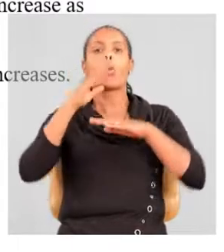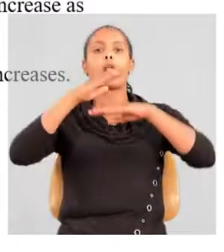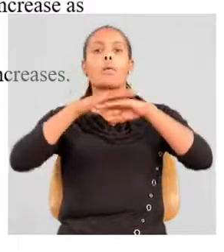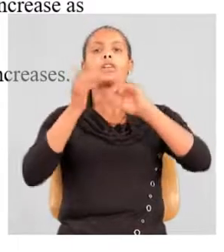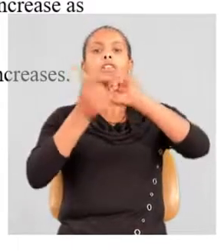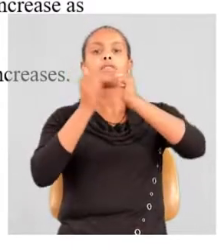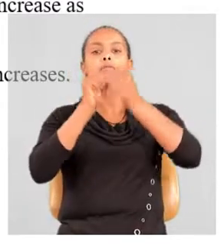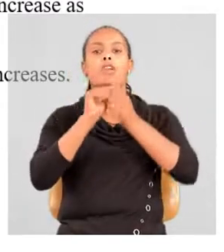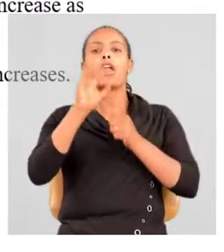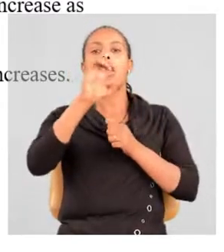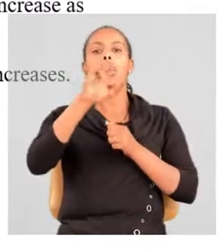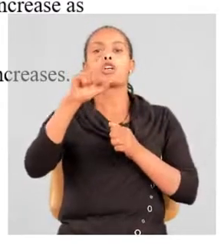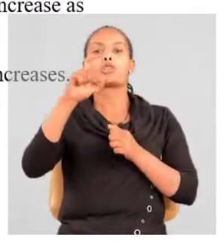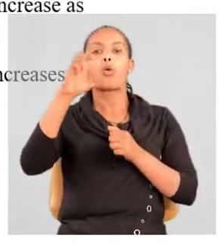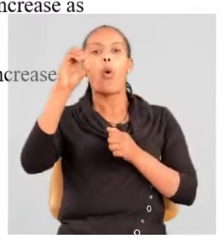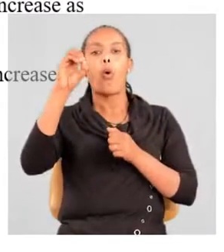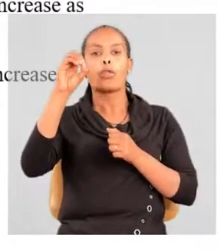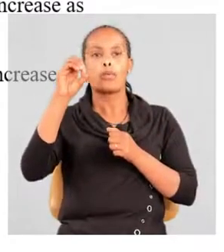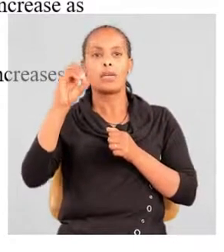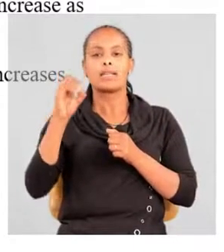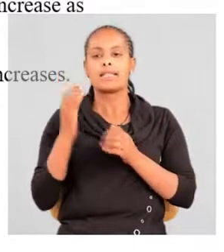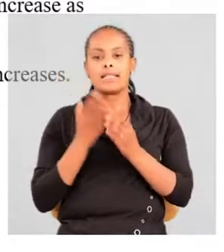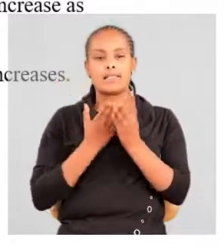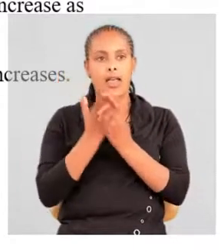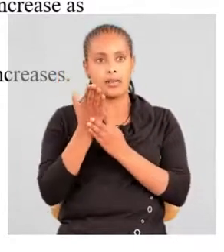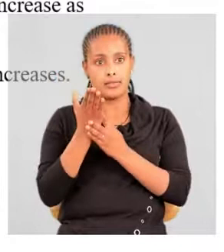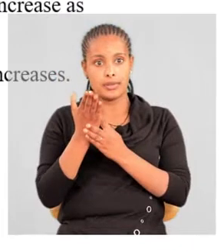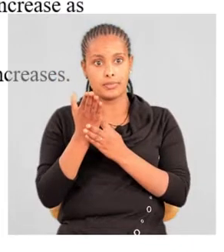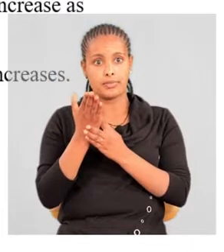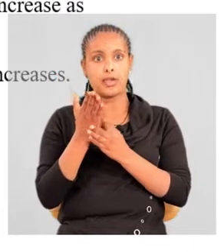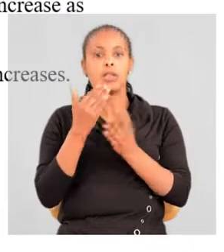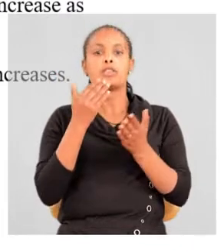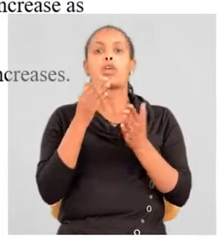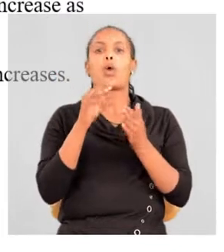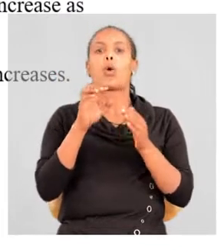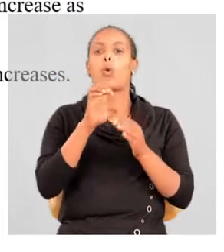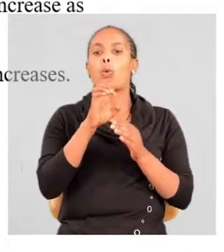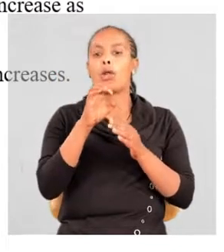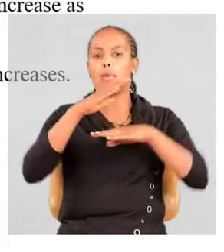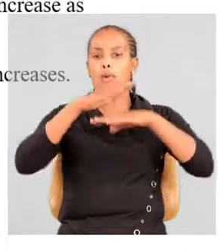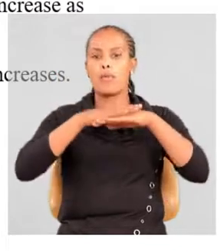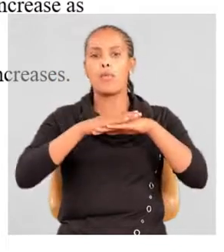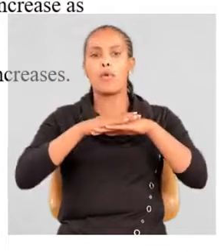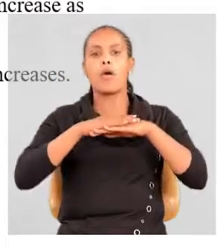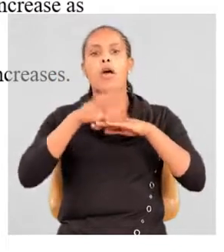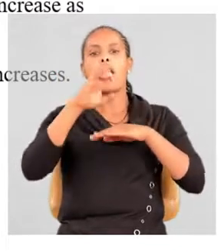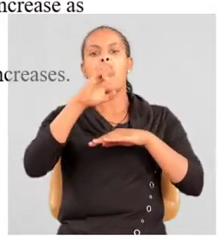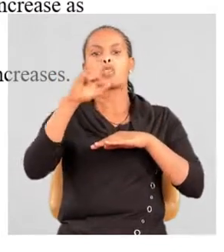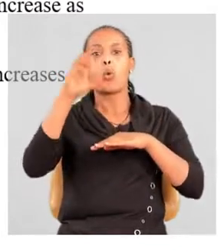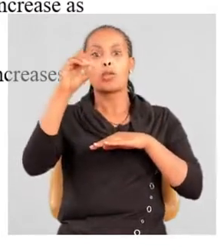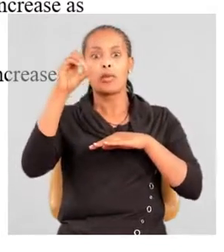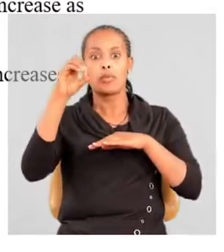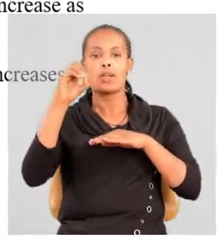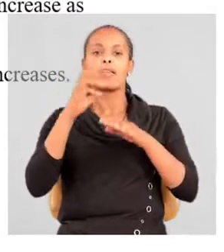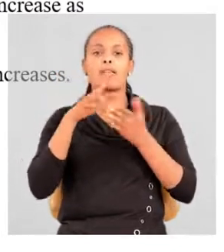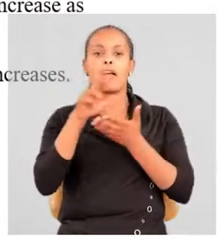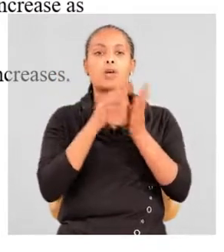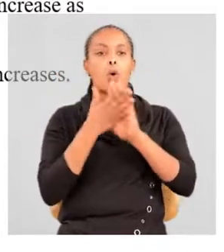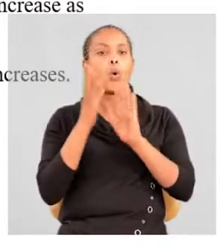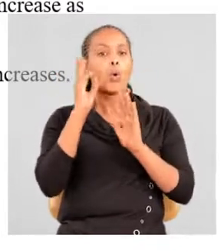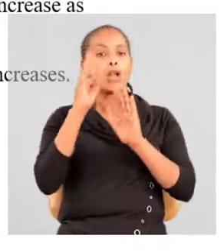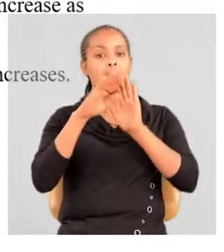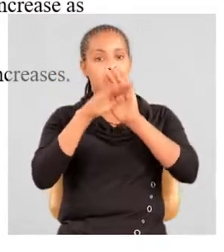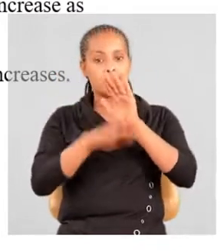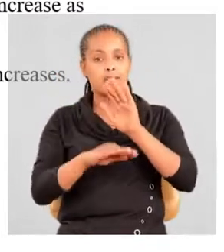shift to exothermic side. Here it says the equilibrium constant for an exothermic reaction will decrease